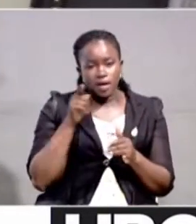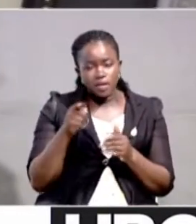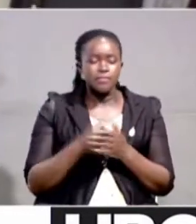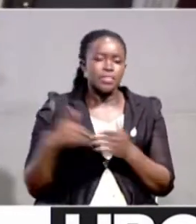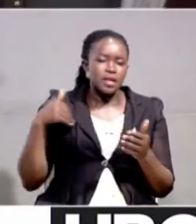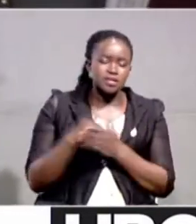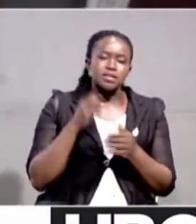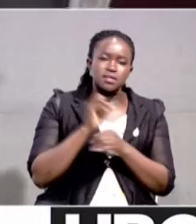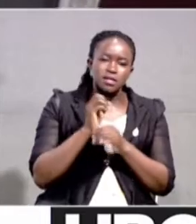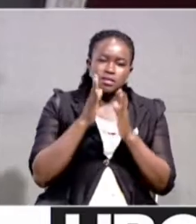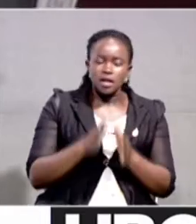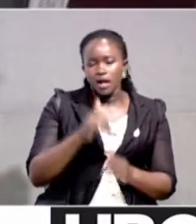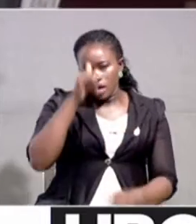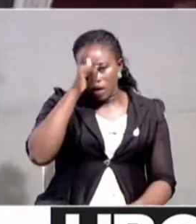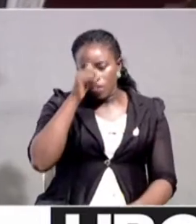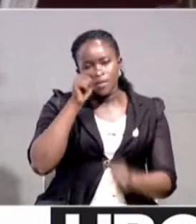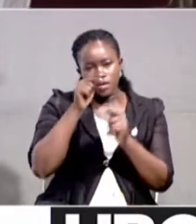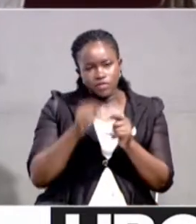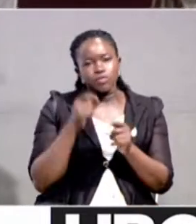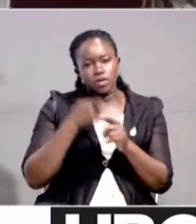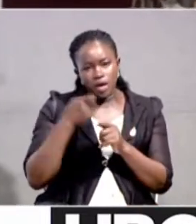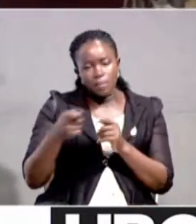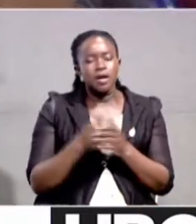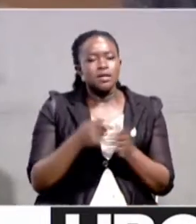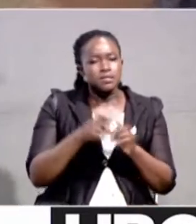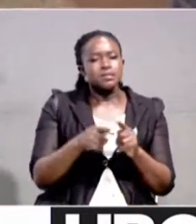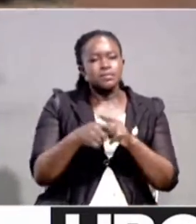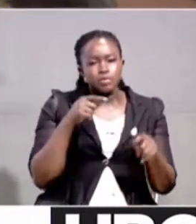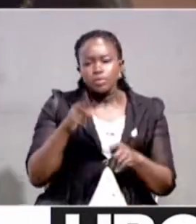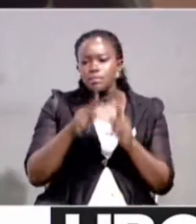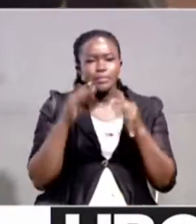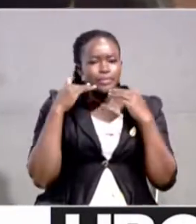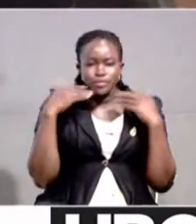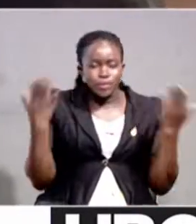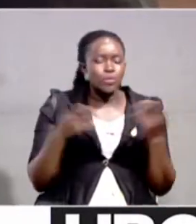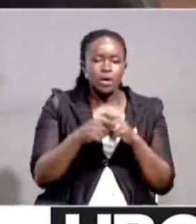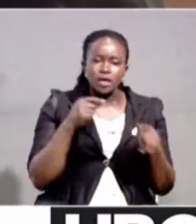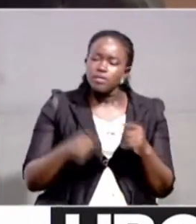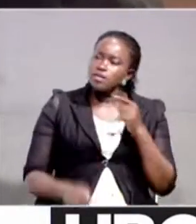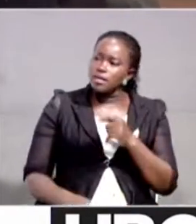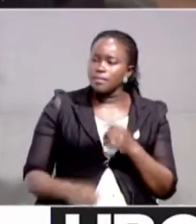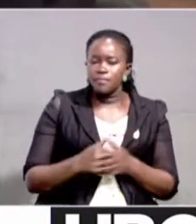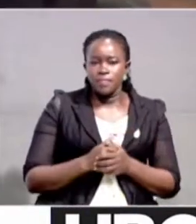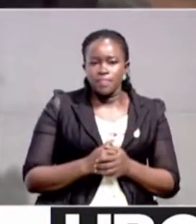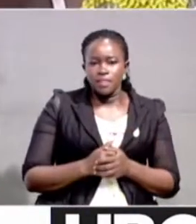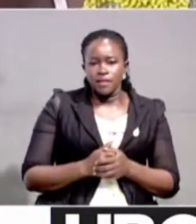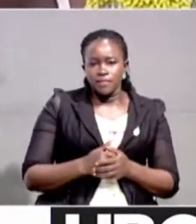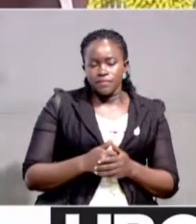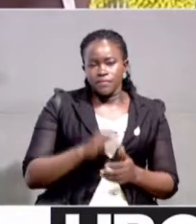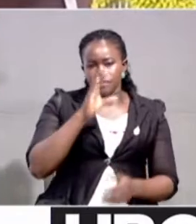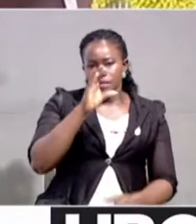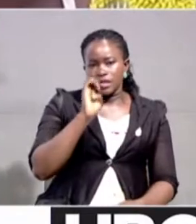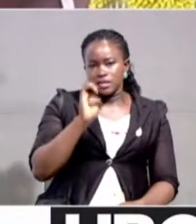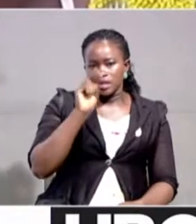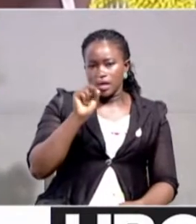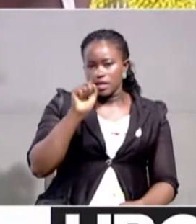deceased James Kakooza, who has been a councillor for Kawempe Division, Kampala, was brutally murdered by unknown assailants at Centenary Park.